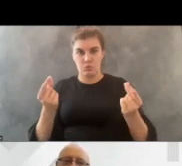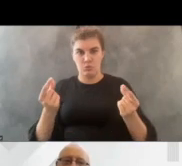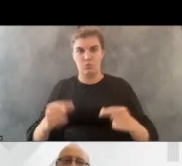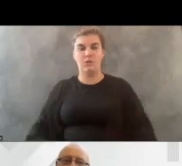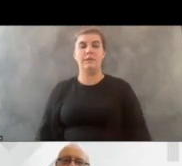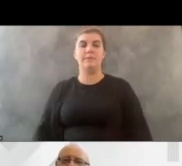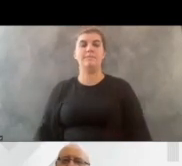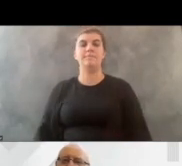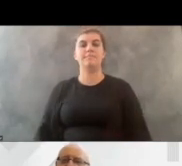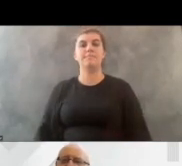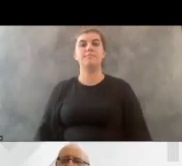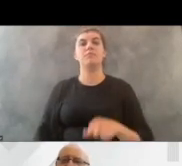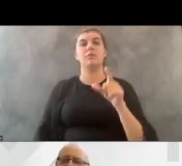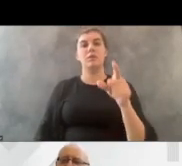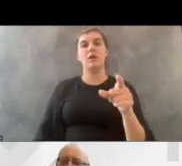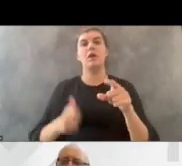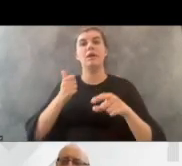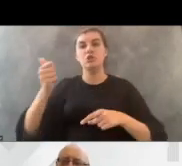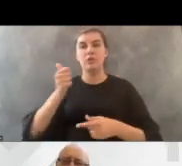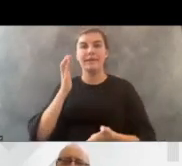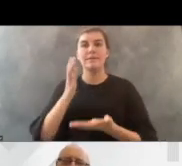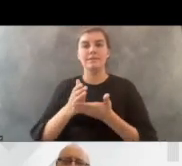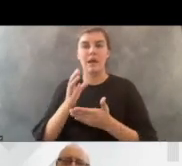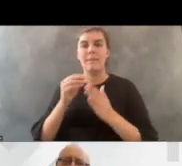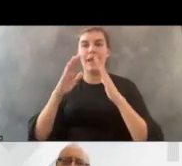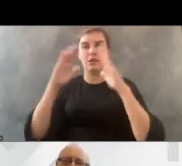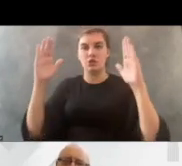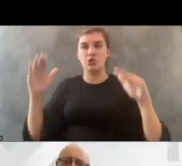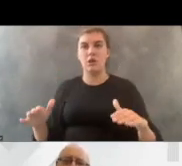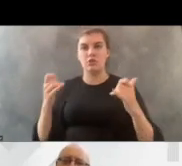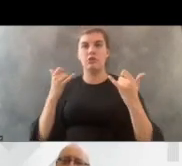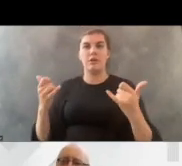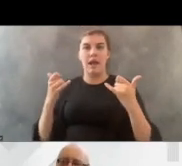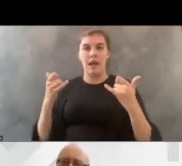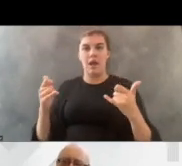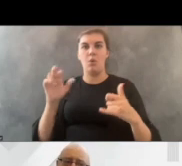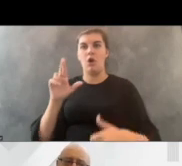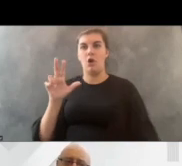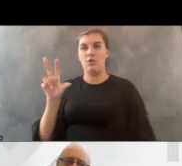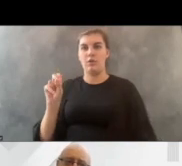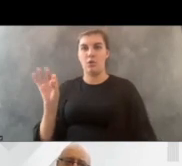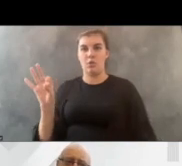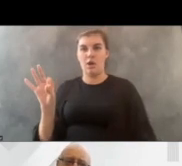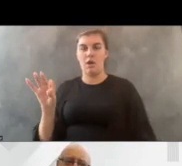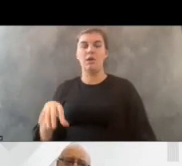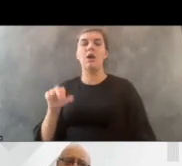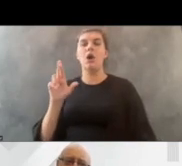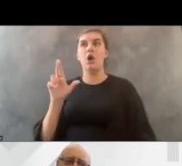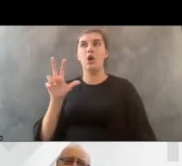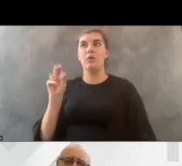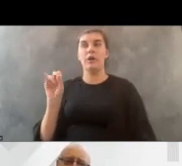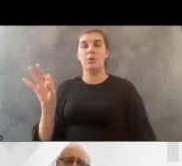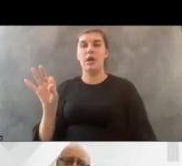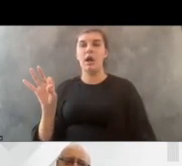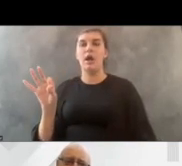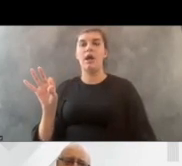the traffic signal or the traffic control device is in a flashing mode.